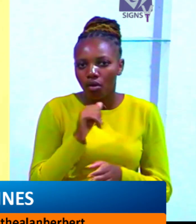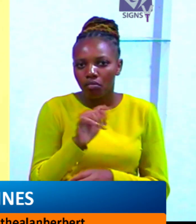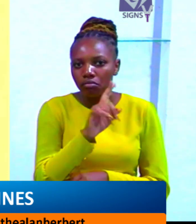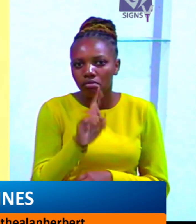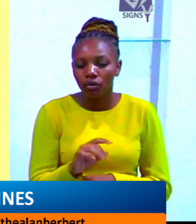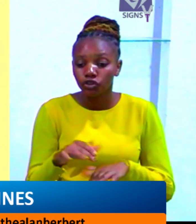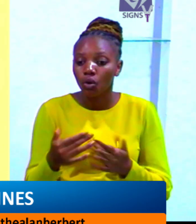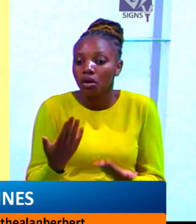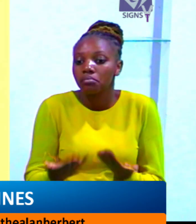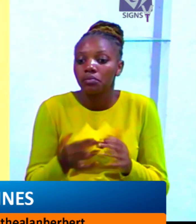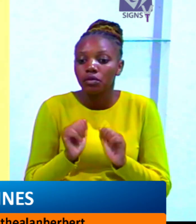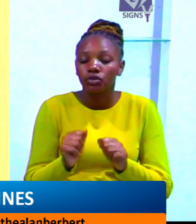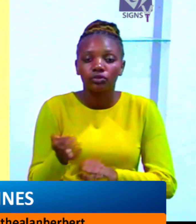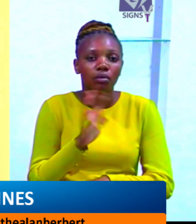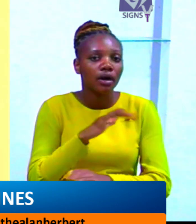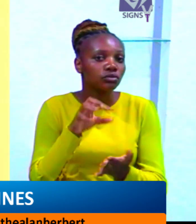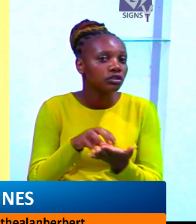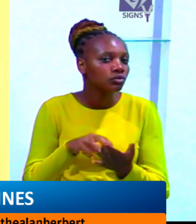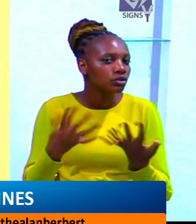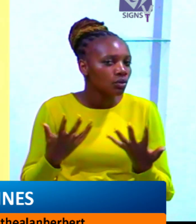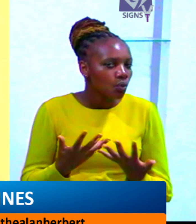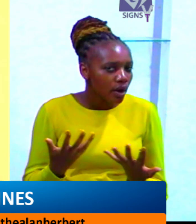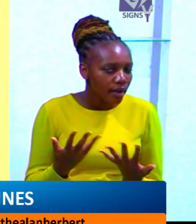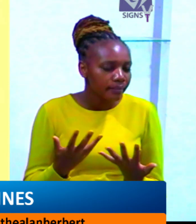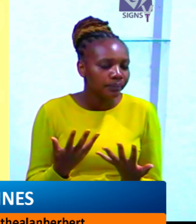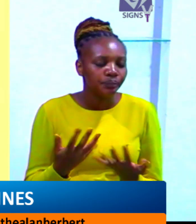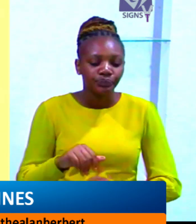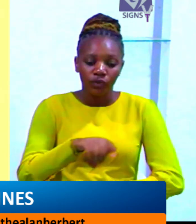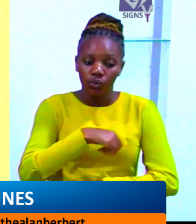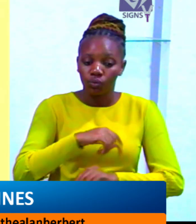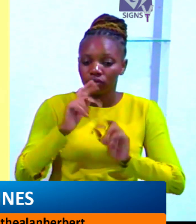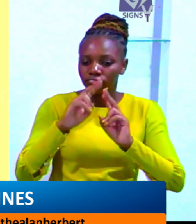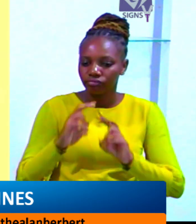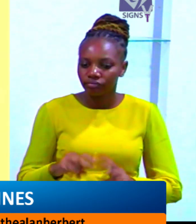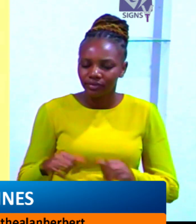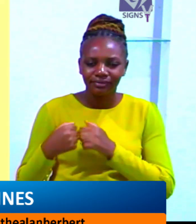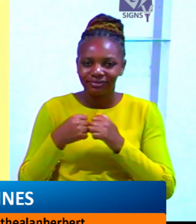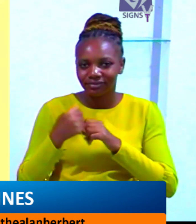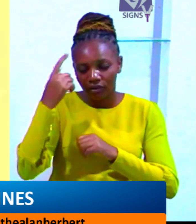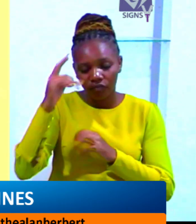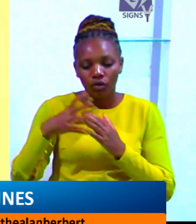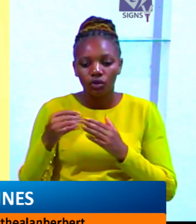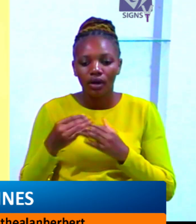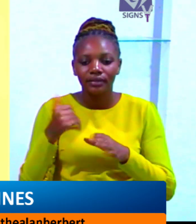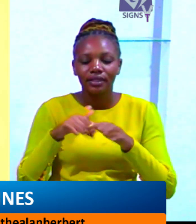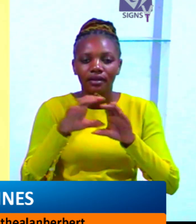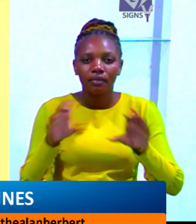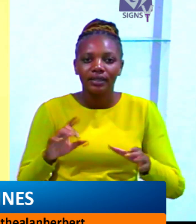go back to a situation where we are scrambling for dollars in the market? The